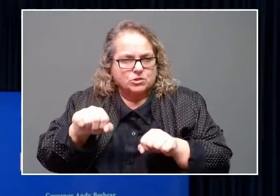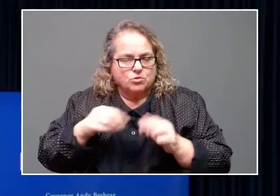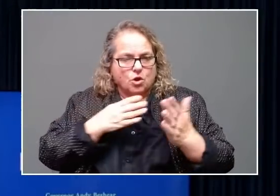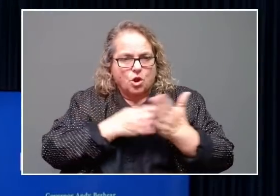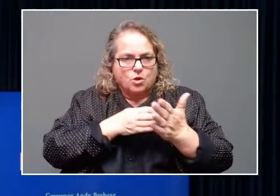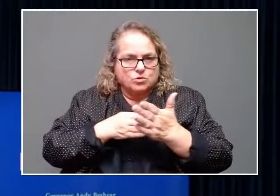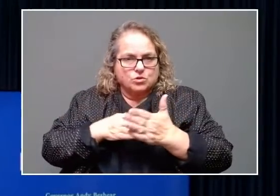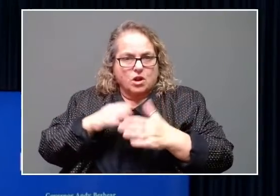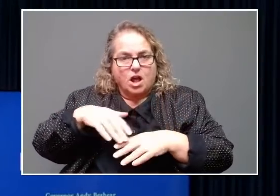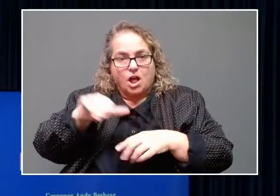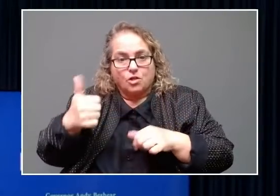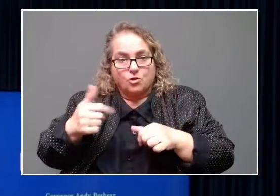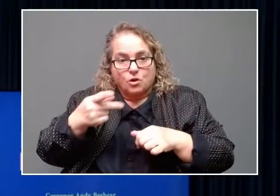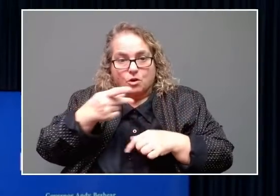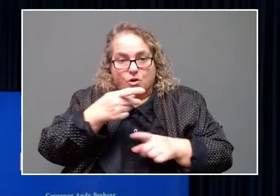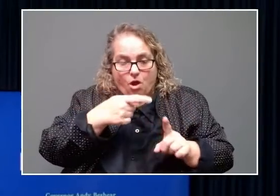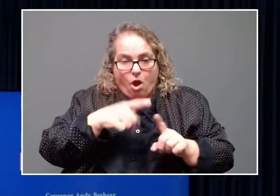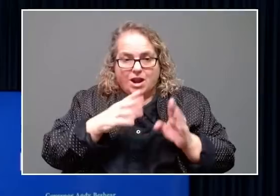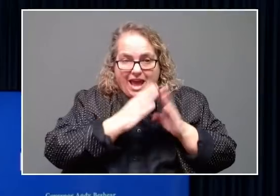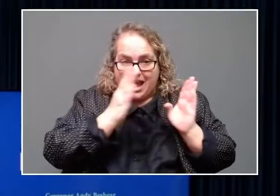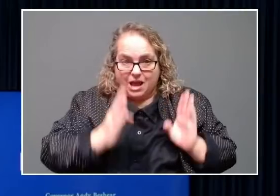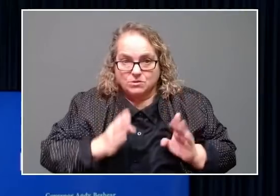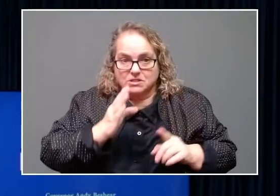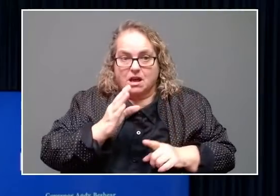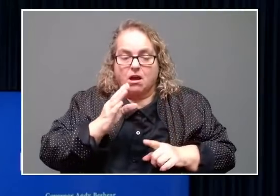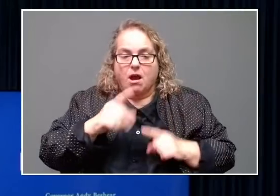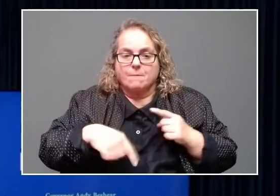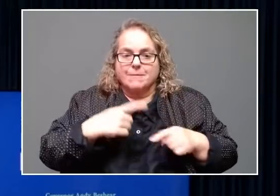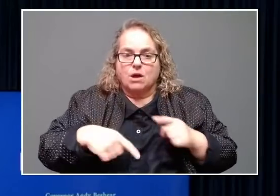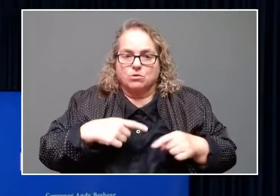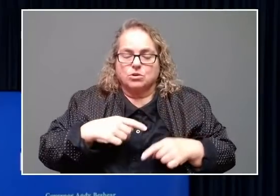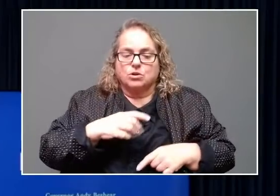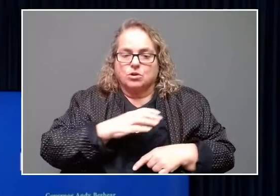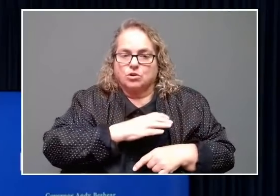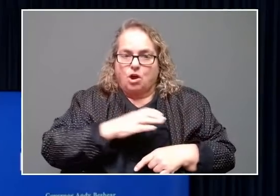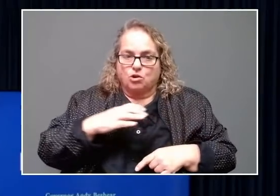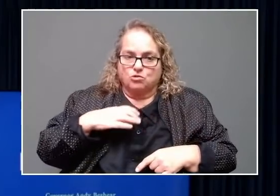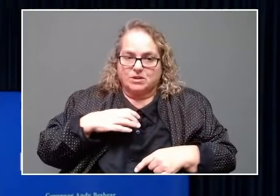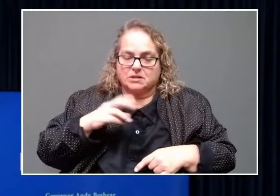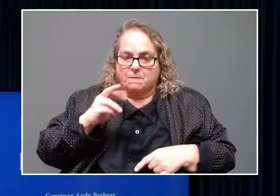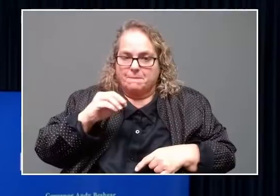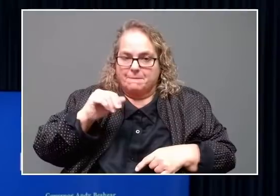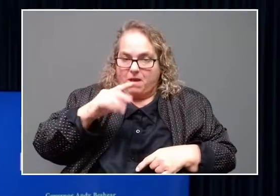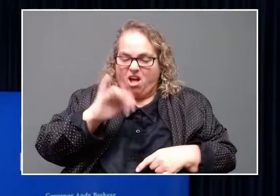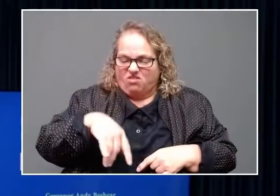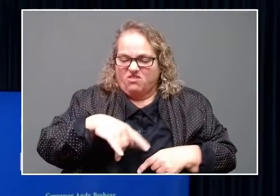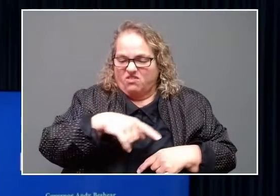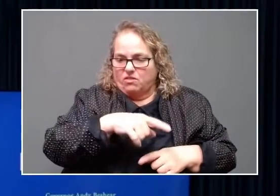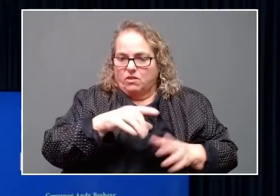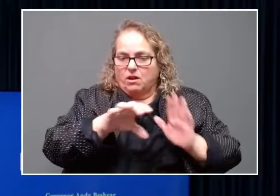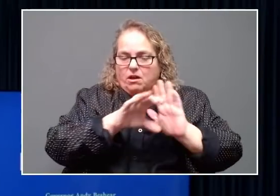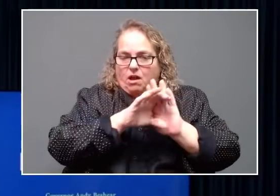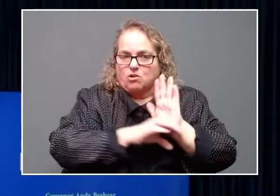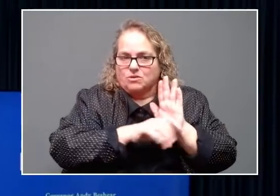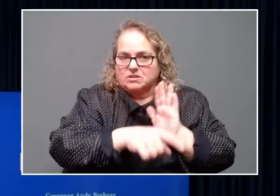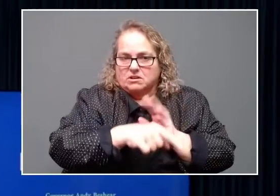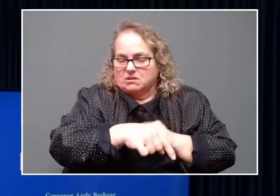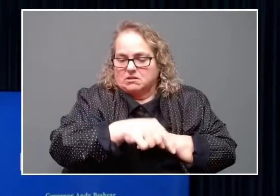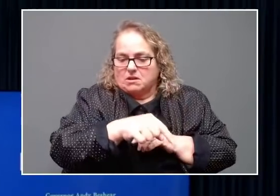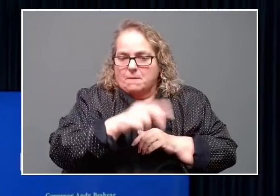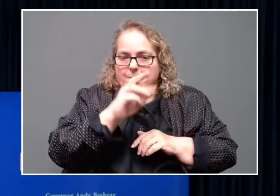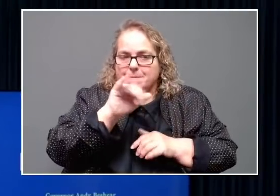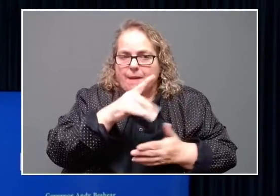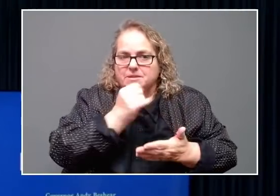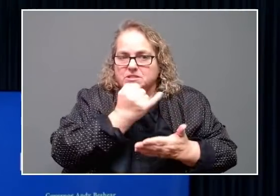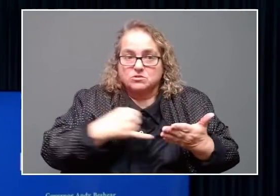House, Senate, and congressional maps. You know, you're an attorney. What do you think the chances are that those lawsuits